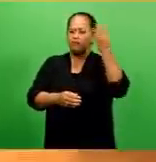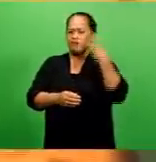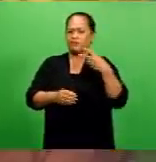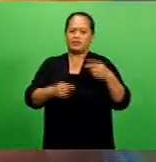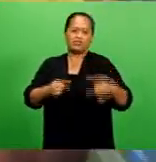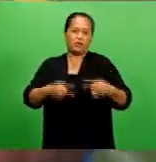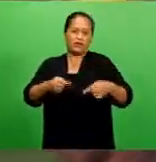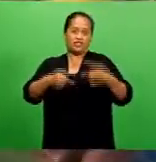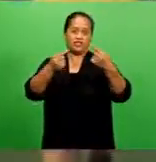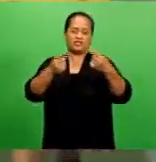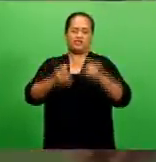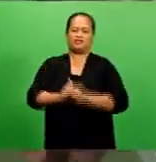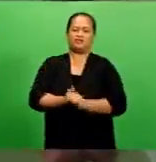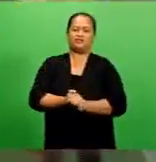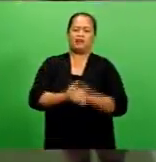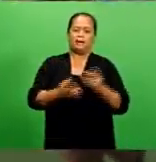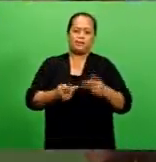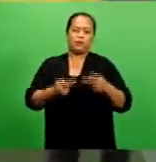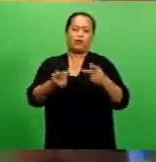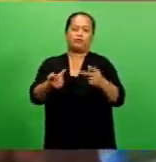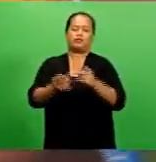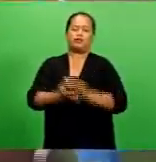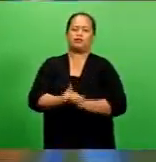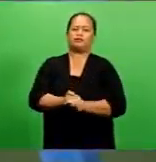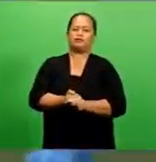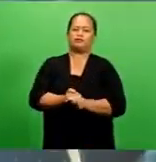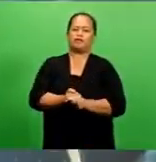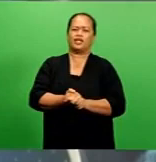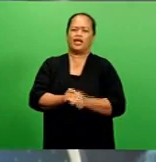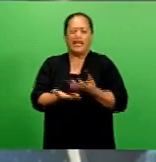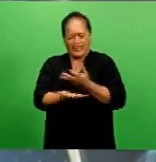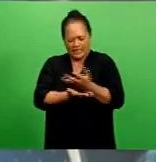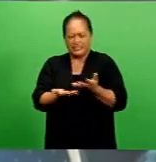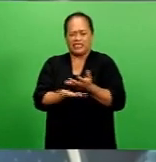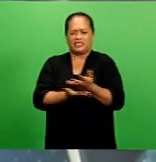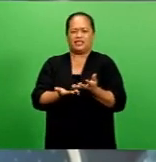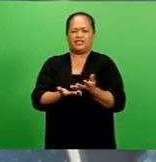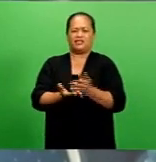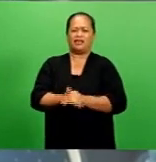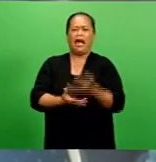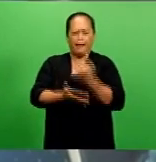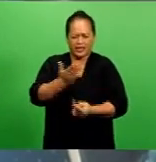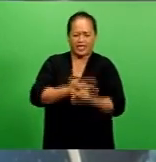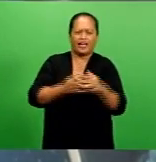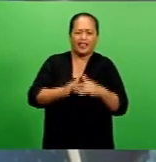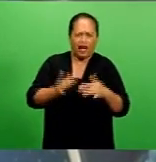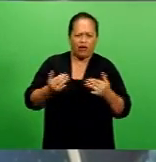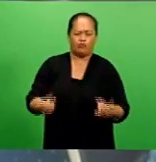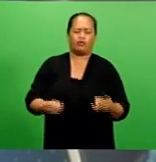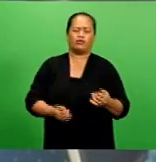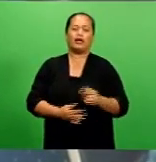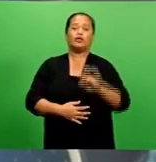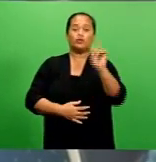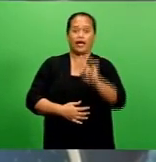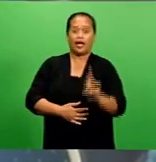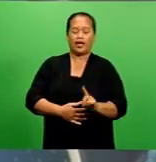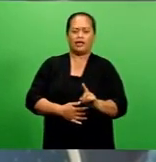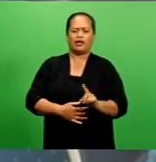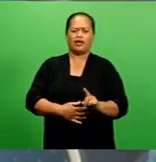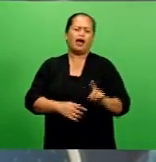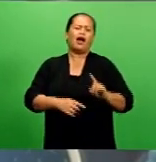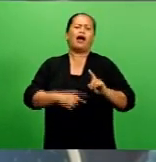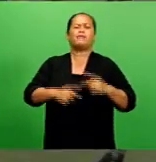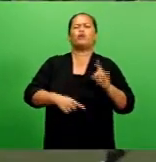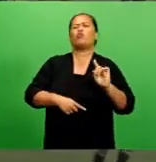proposal from the Fiji Rugby Union. Discussions also happened today about a separate women's competition.